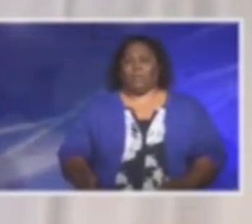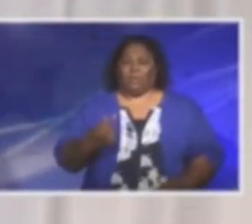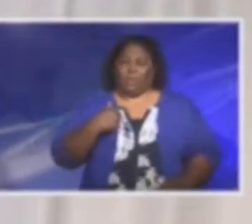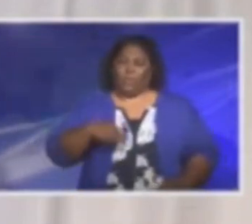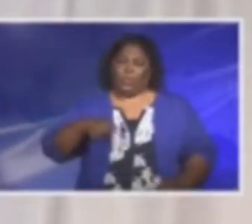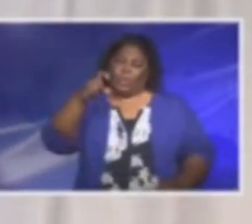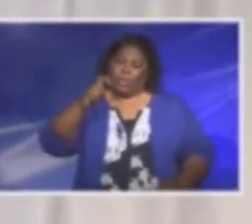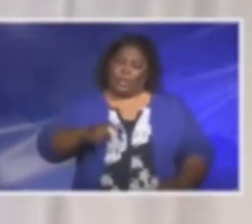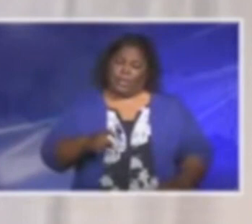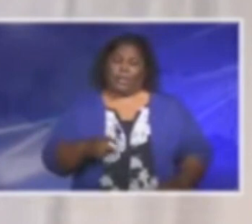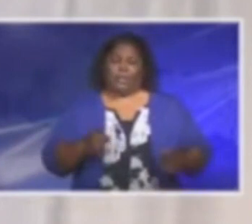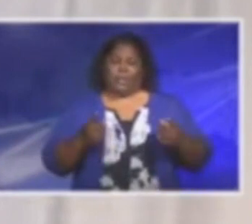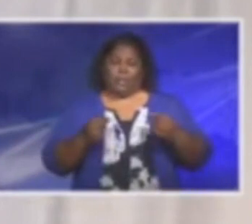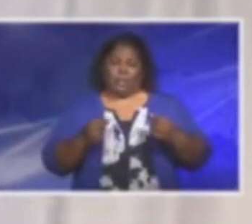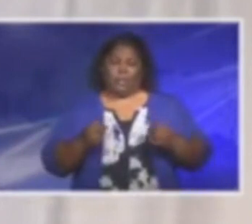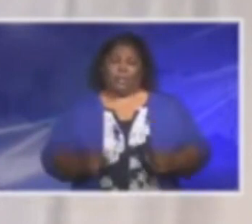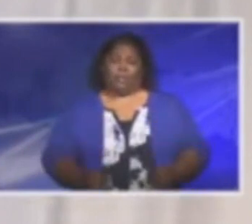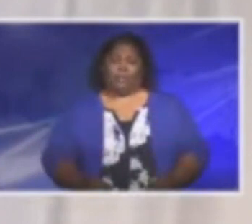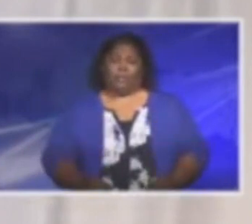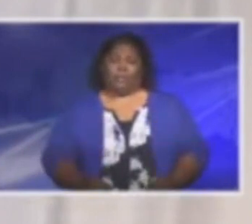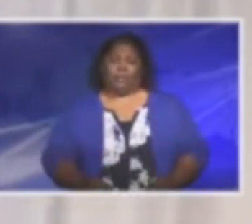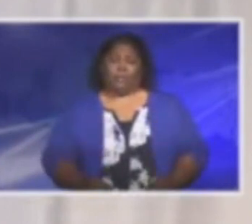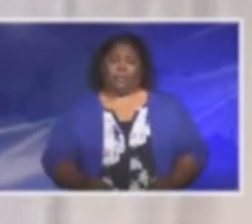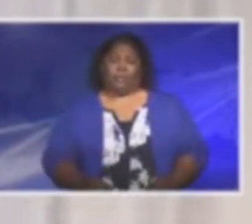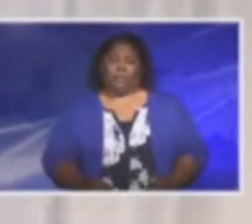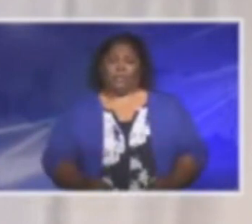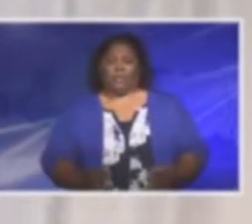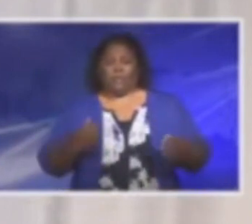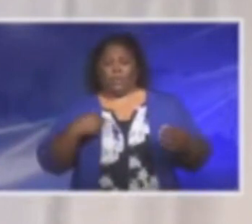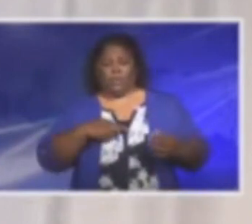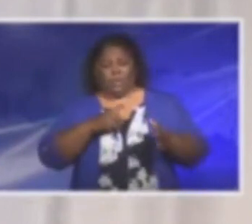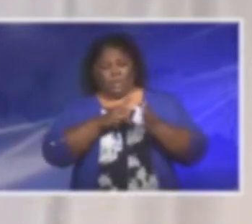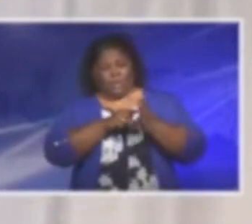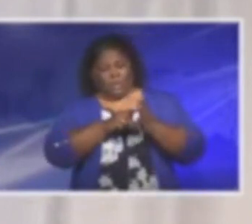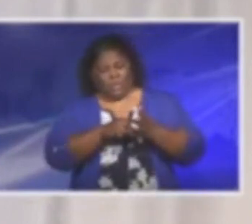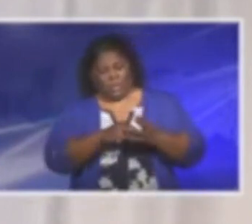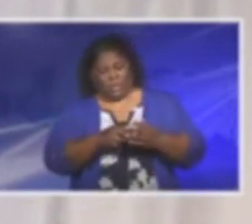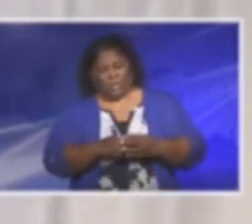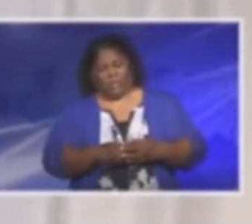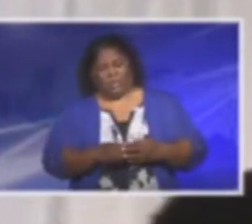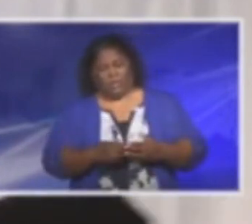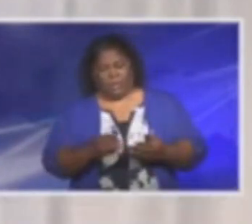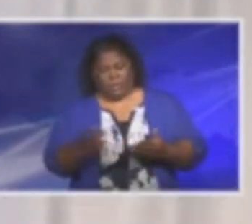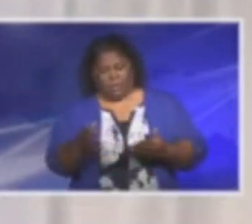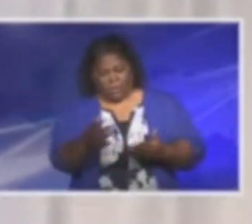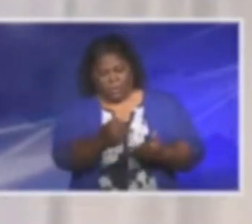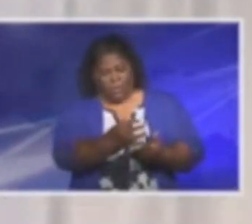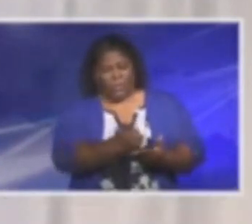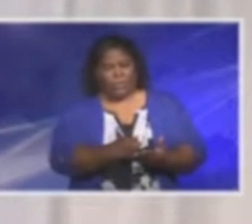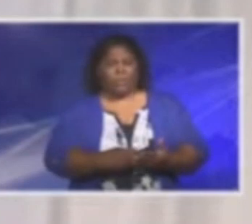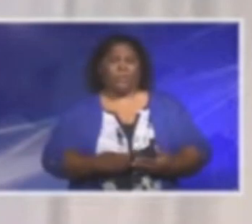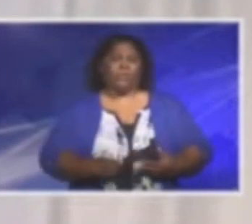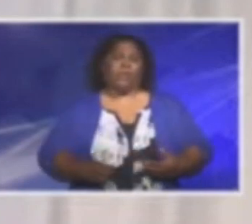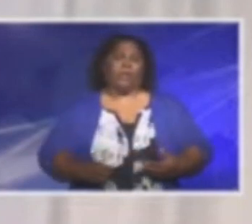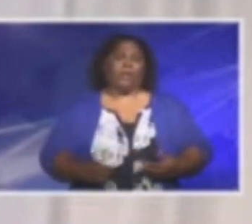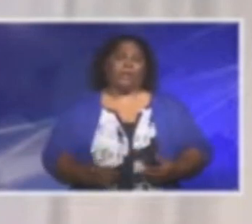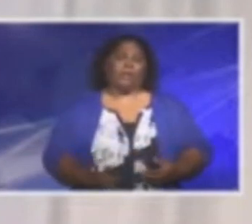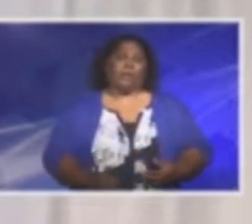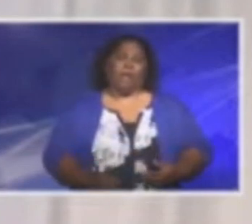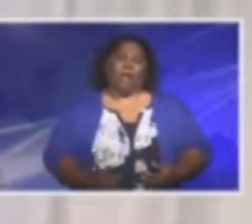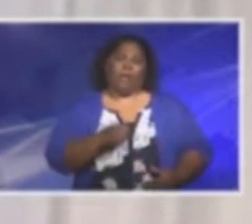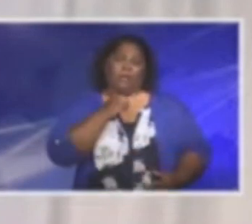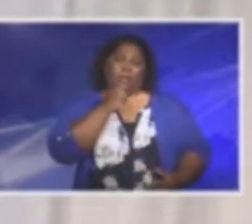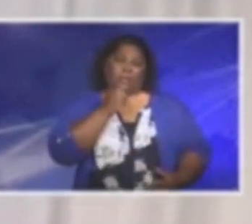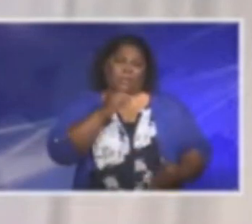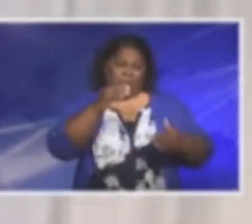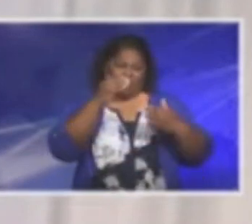do it. Therefore, gathering research evidence on violence is not the rate-limiting step of the